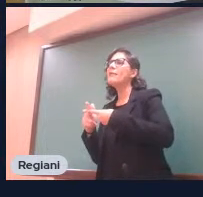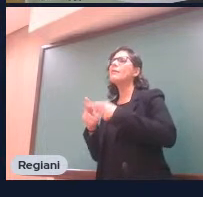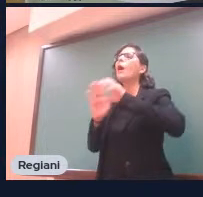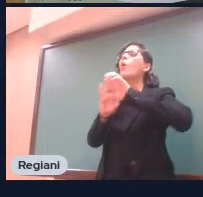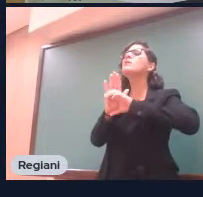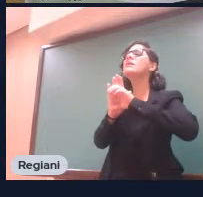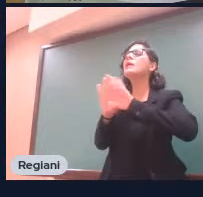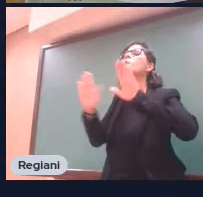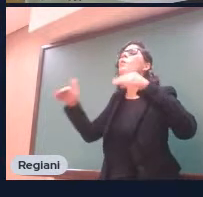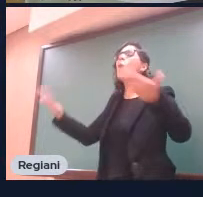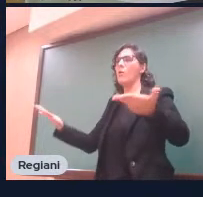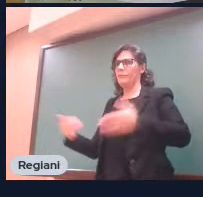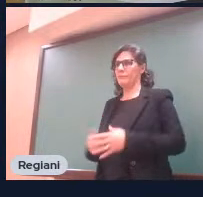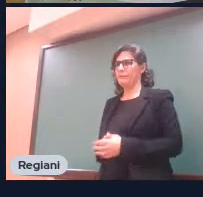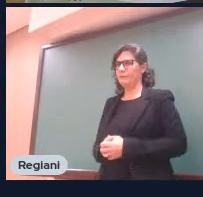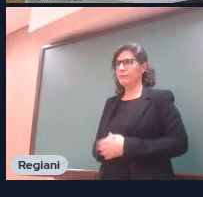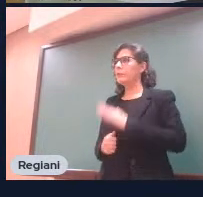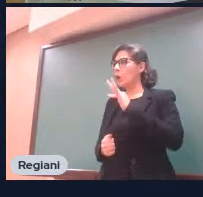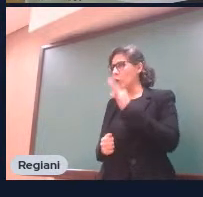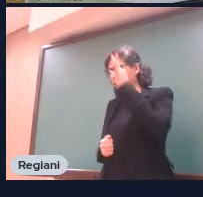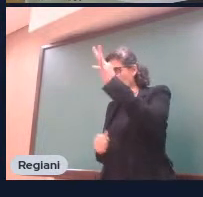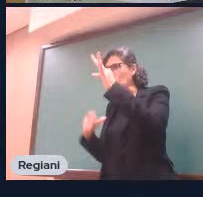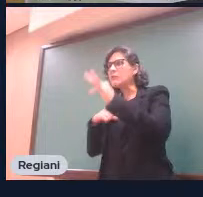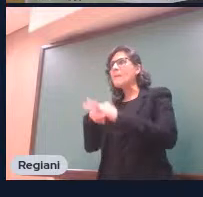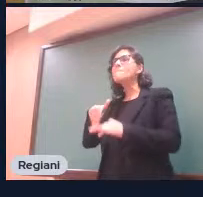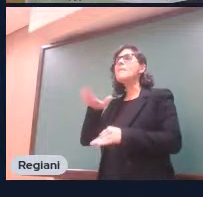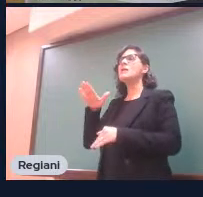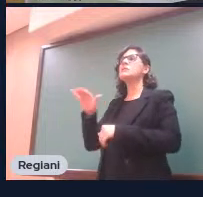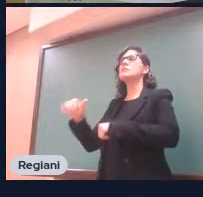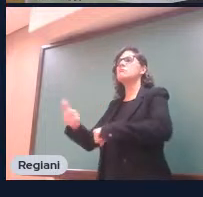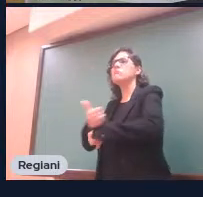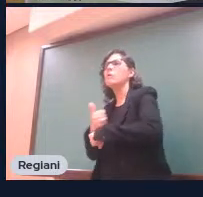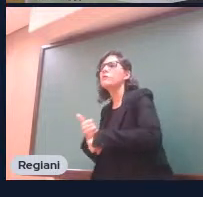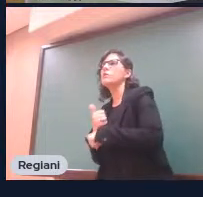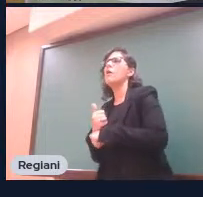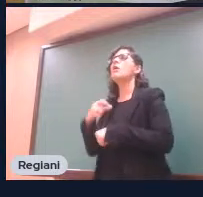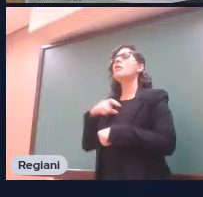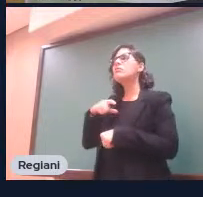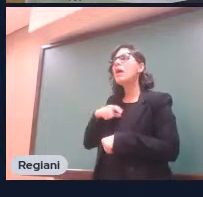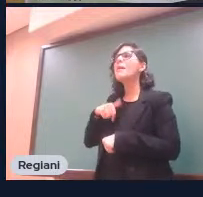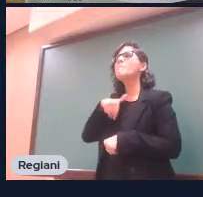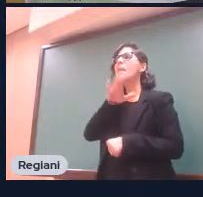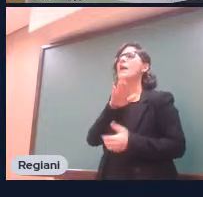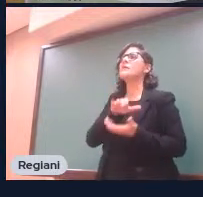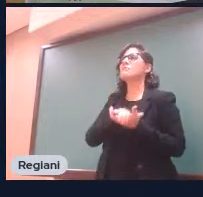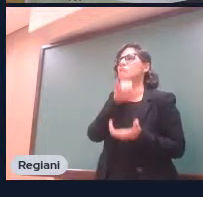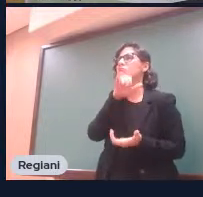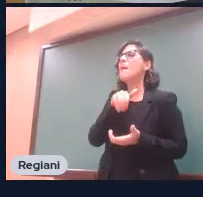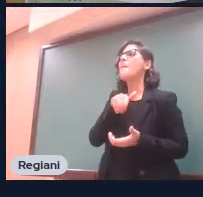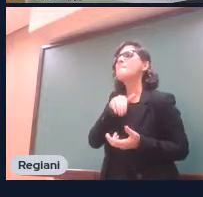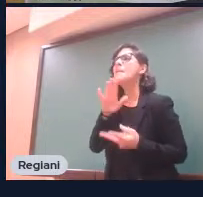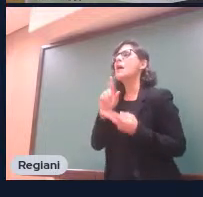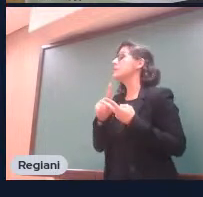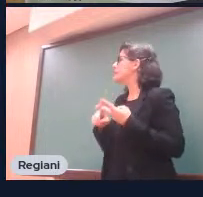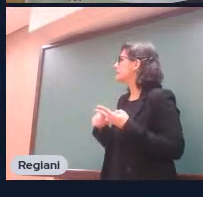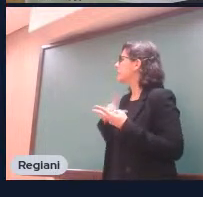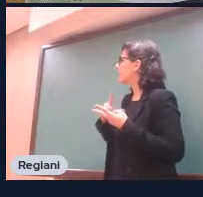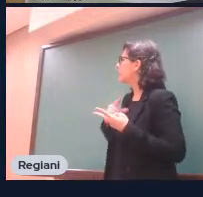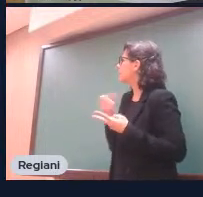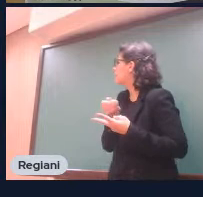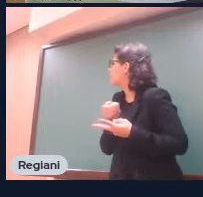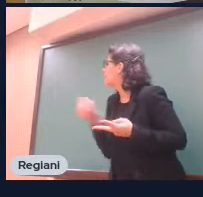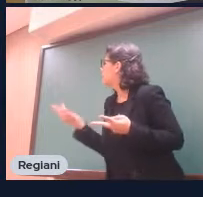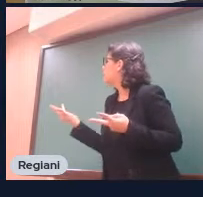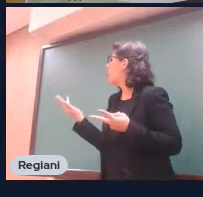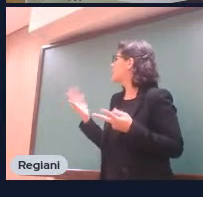will professionalize. We will have more and more corpus query packages, dictionary writing systems like TLEX and the sketch engine that is used, and